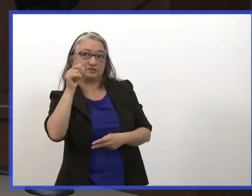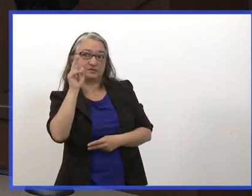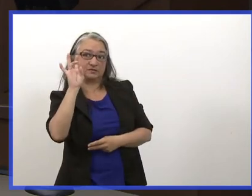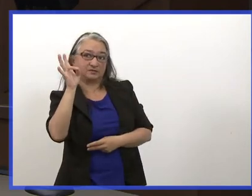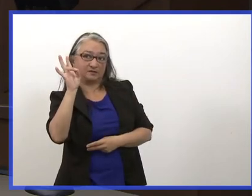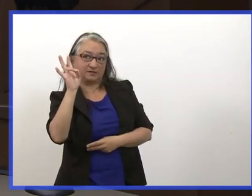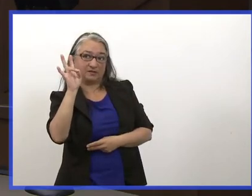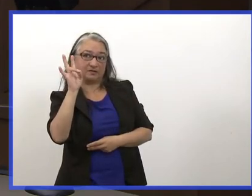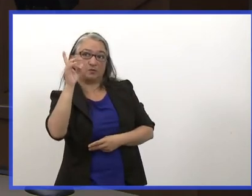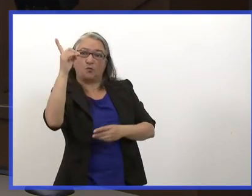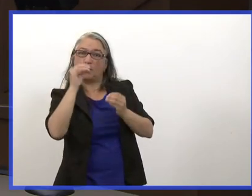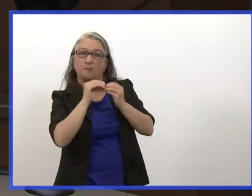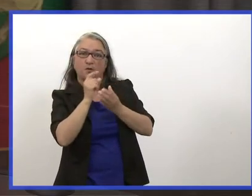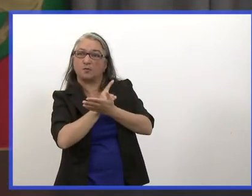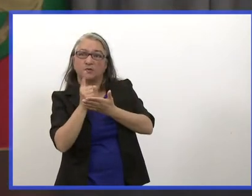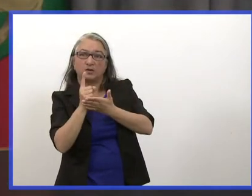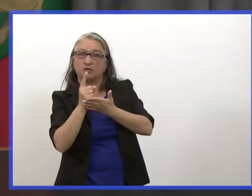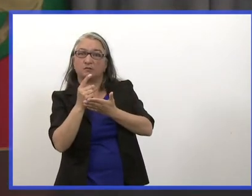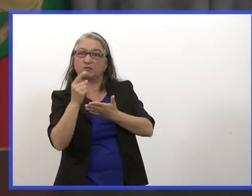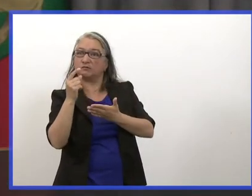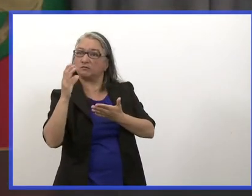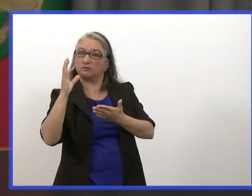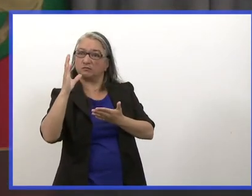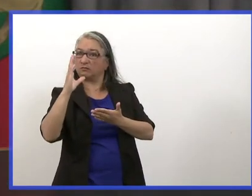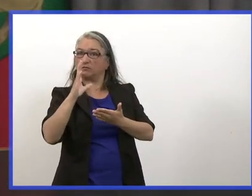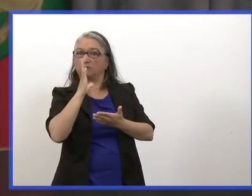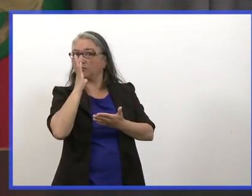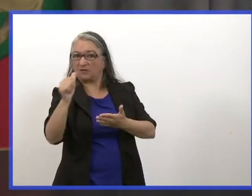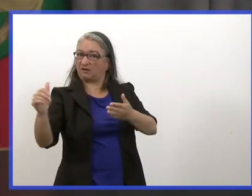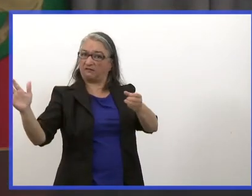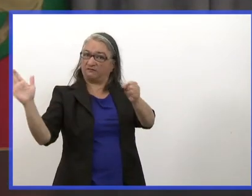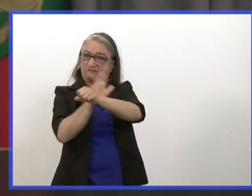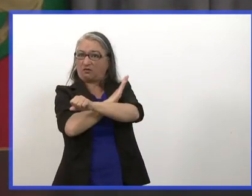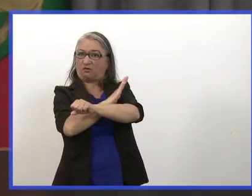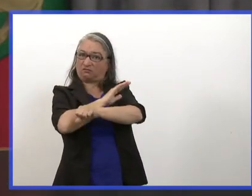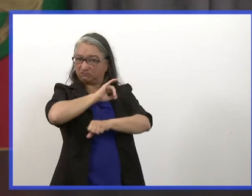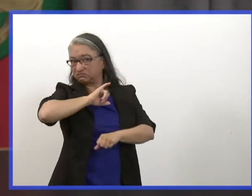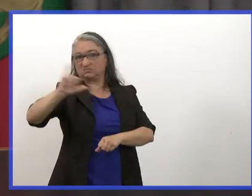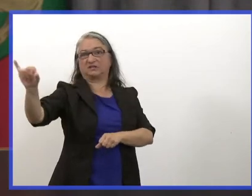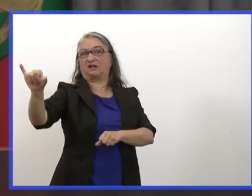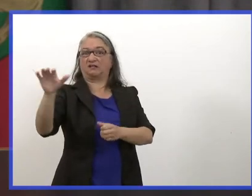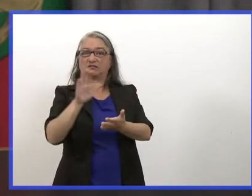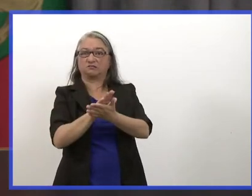rest of it? We've decided that we need to do that. I think